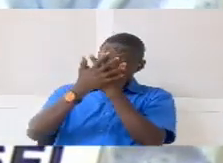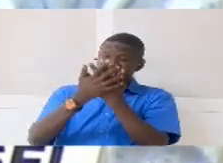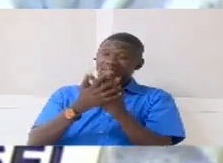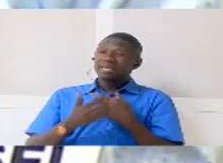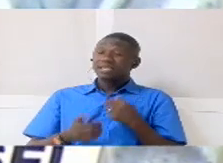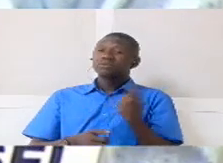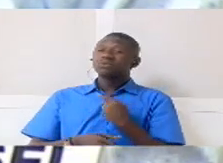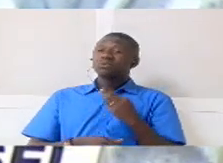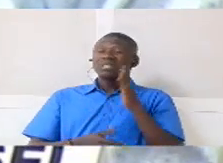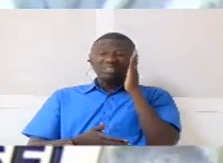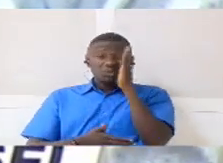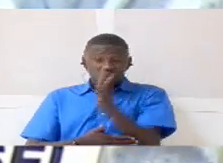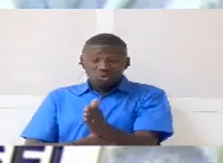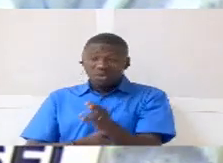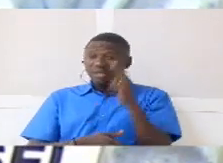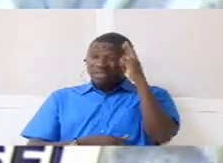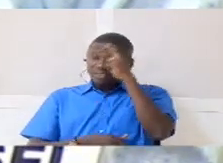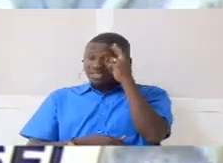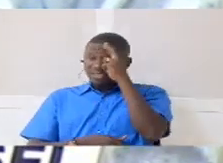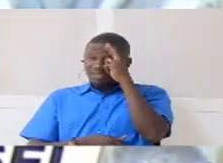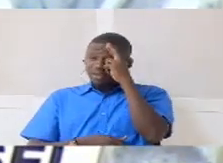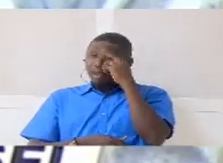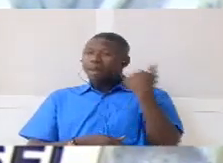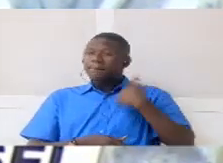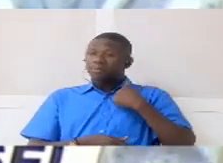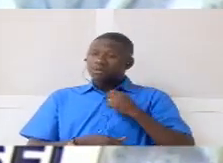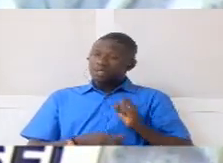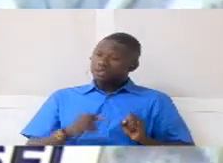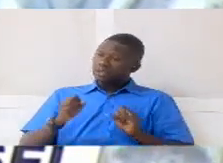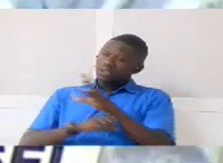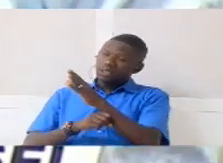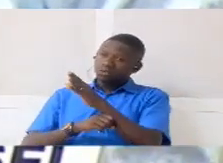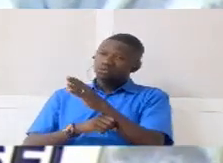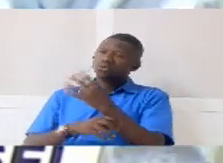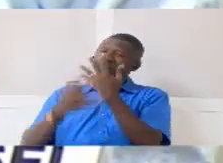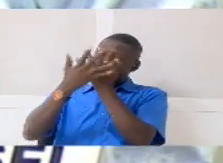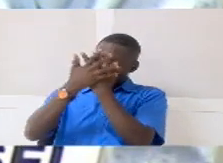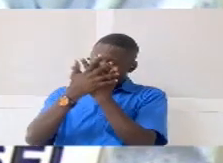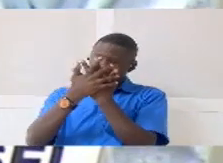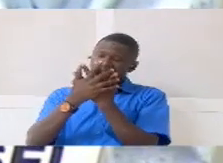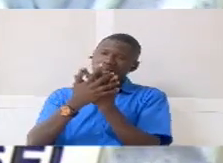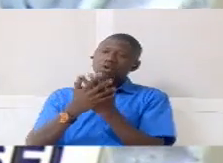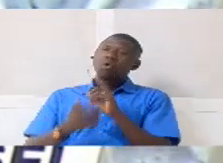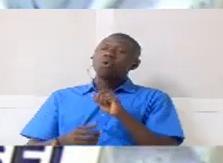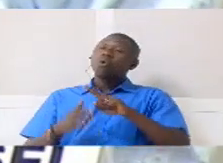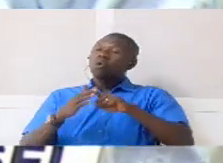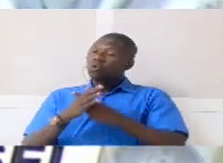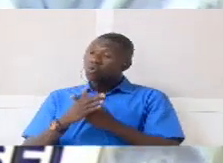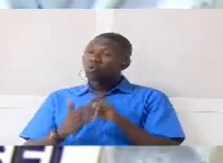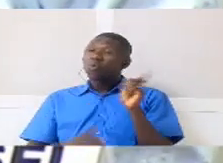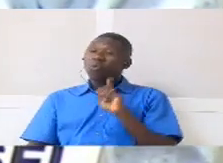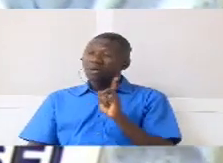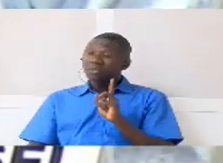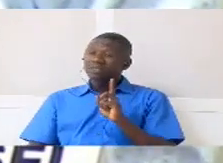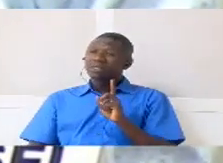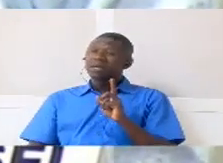real reasons people are sent to prison, or what is prison to do for them